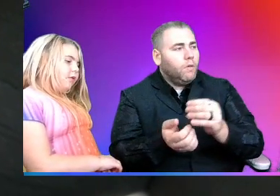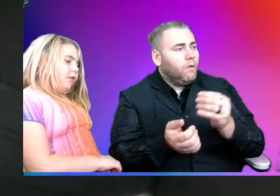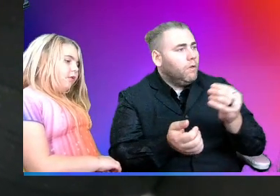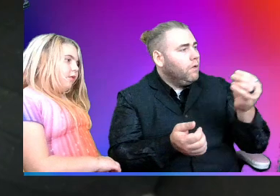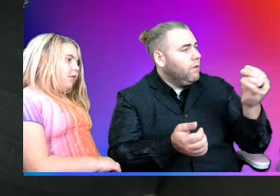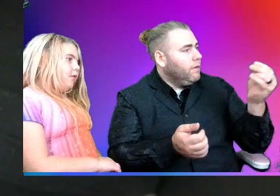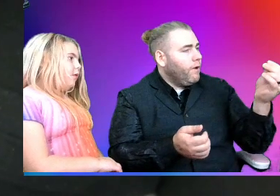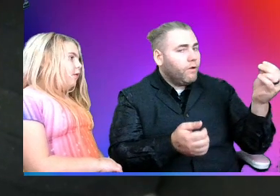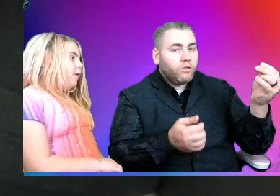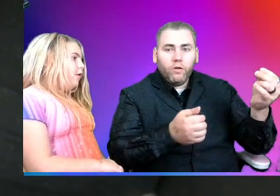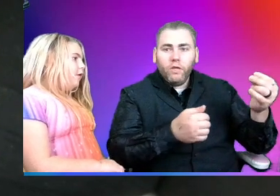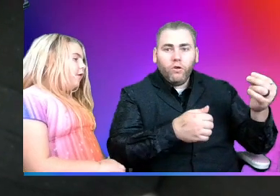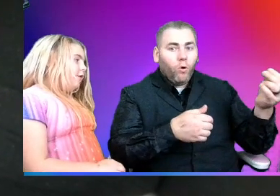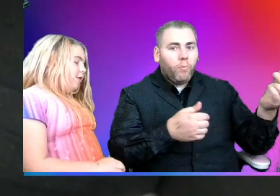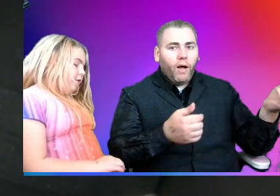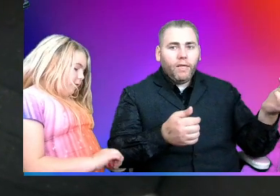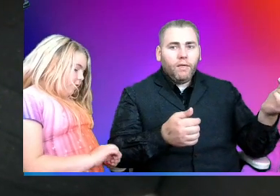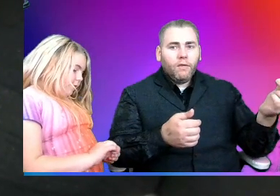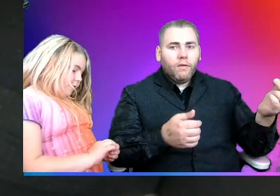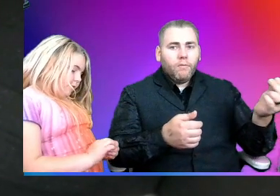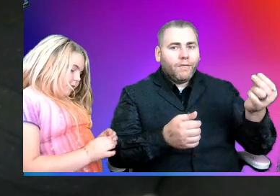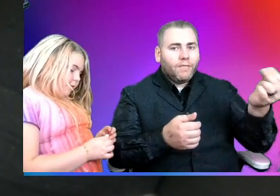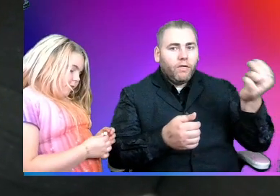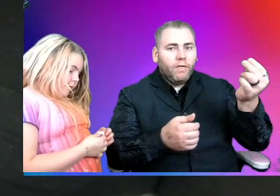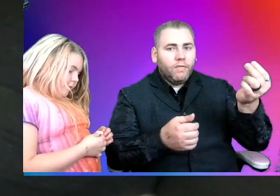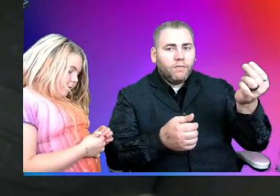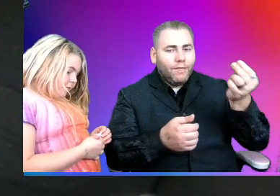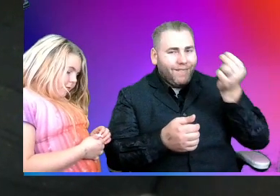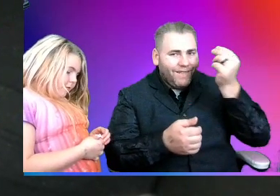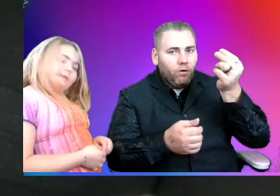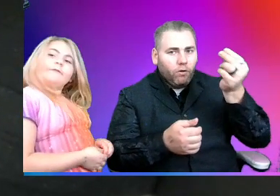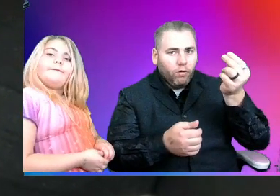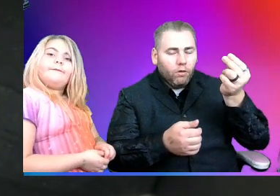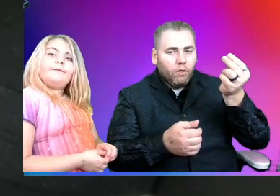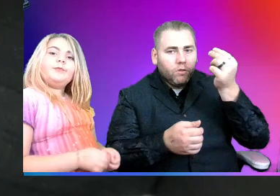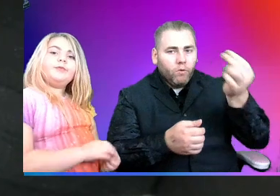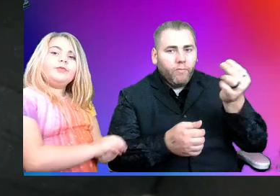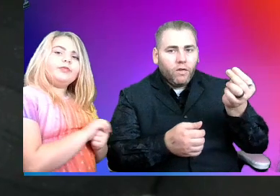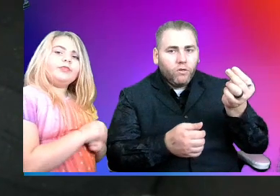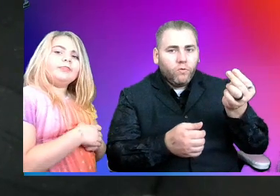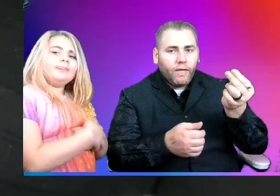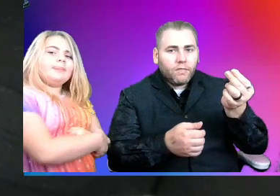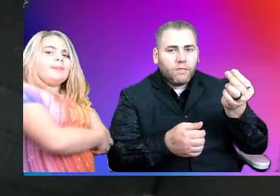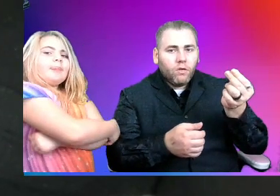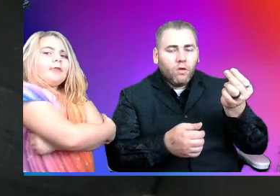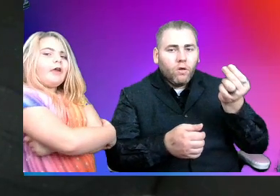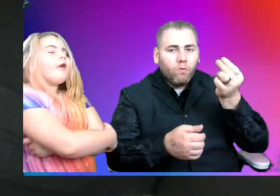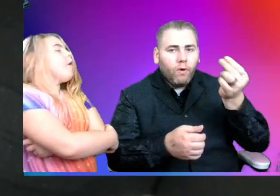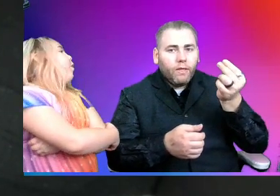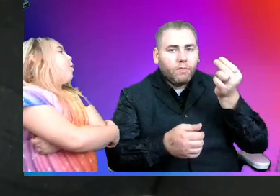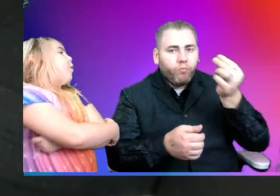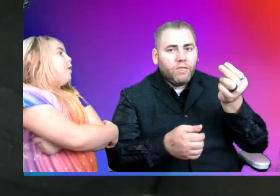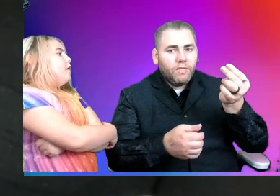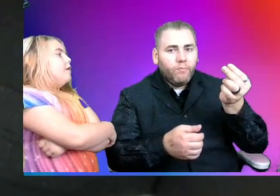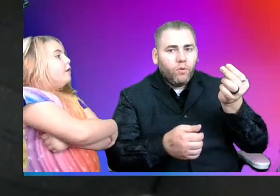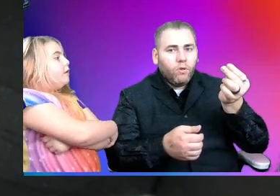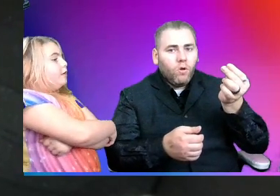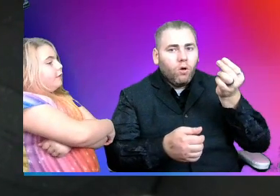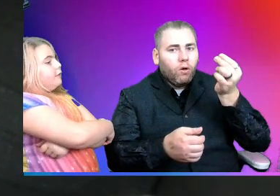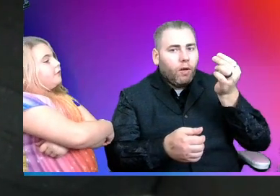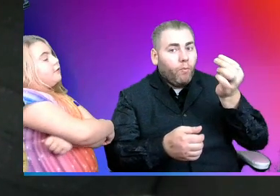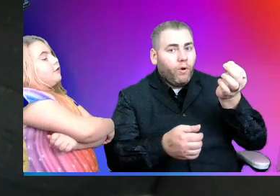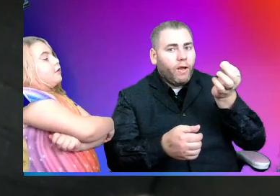Boom. Now you're turning your whole body, because here it is. It's here. So what am I going to do next? Well, it's pretty